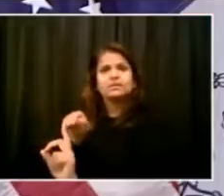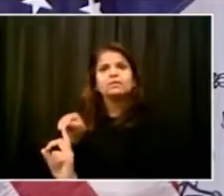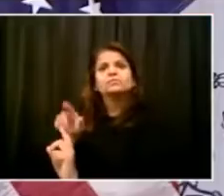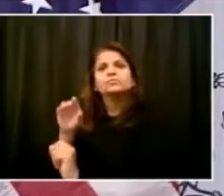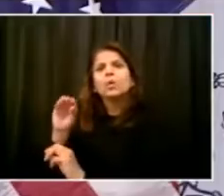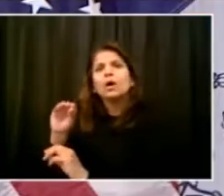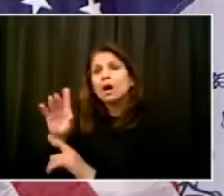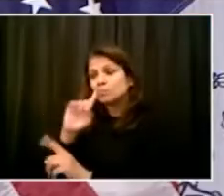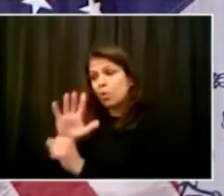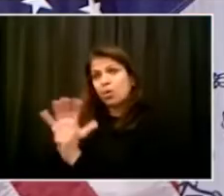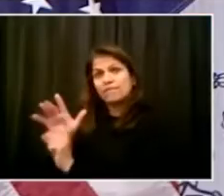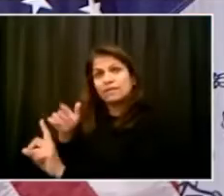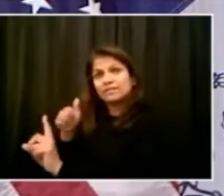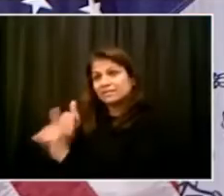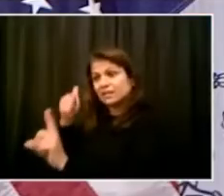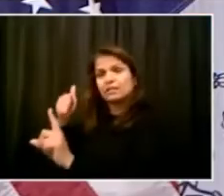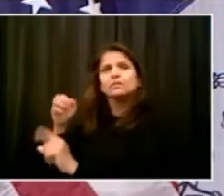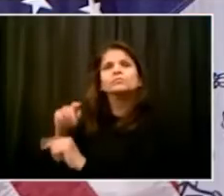you want to add?